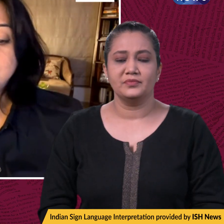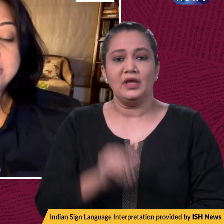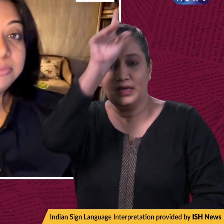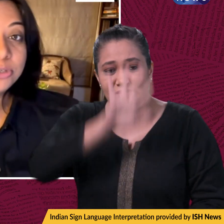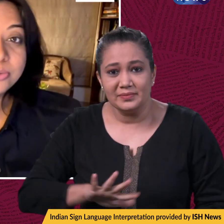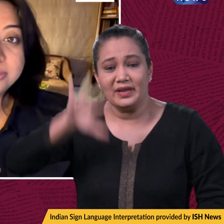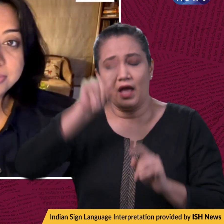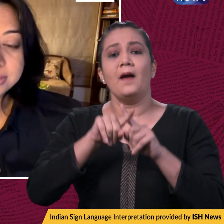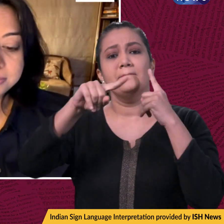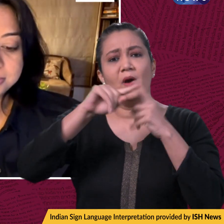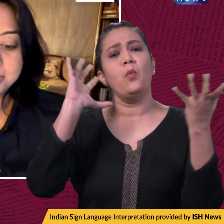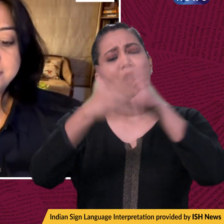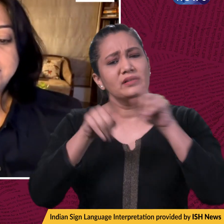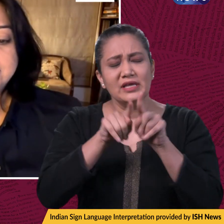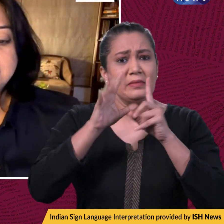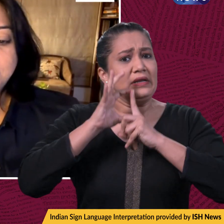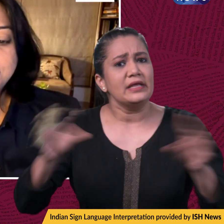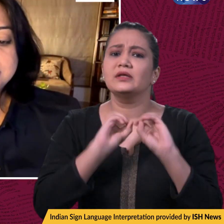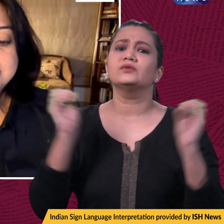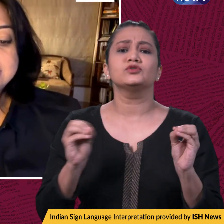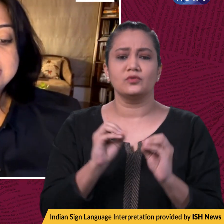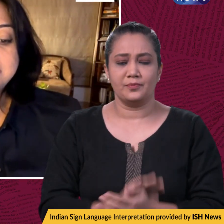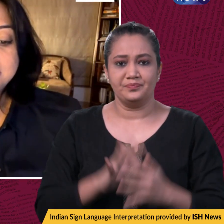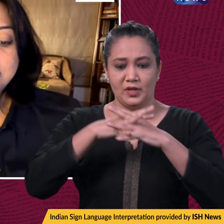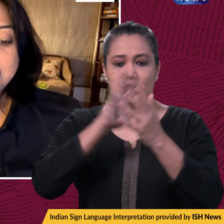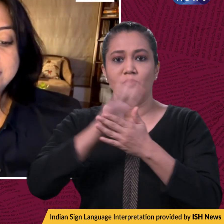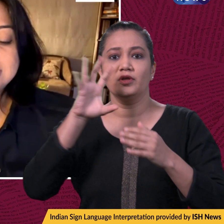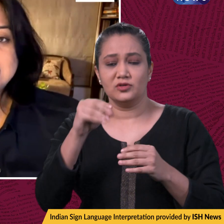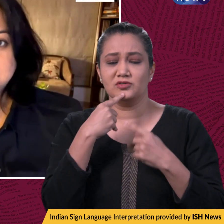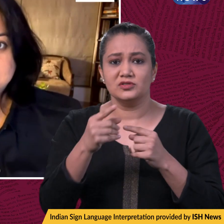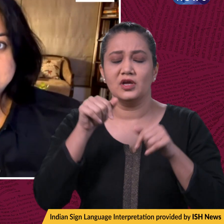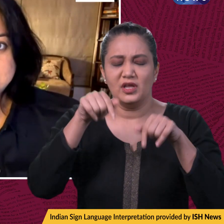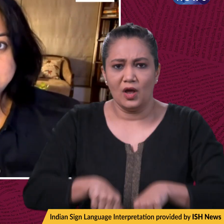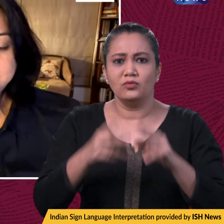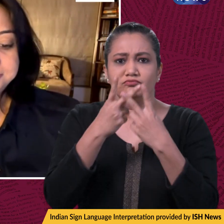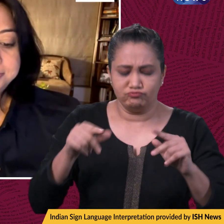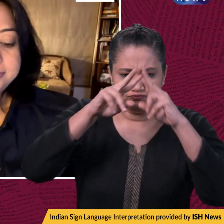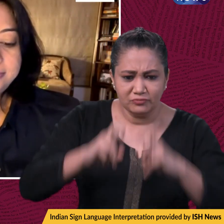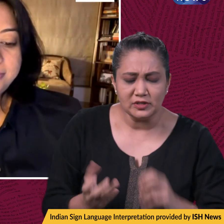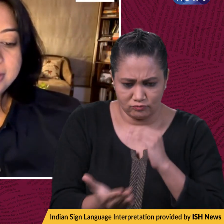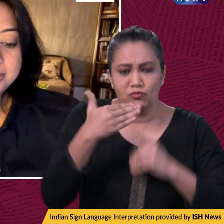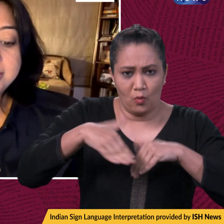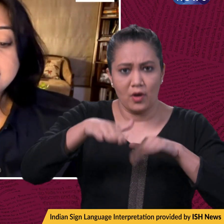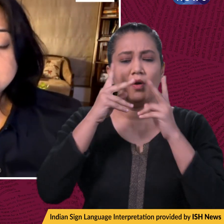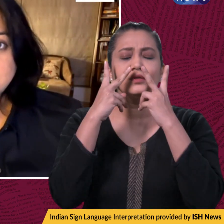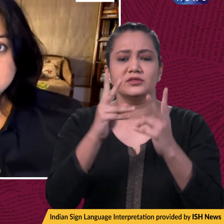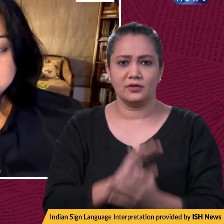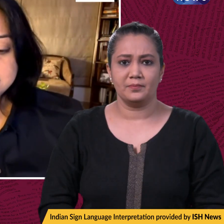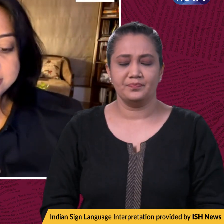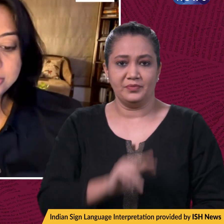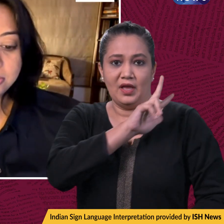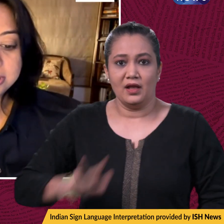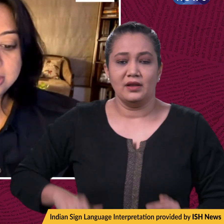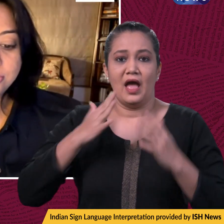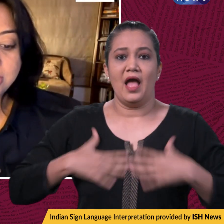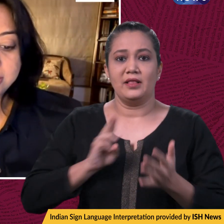world so far, there have been no severe symptoms. WHO has said its emerging evidence is being studied." The Karnataka Health